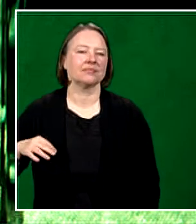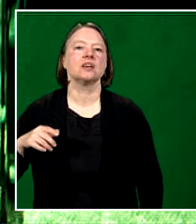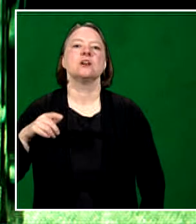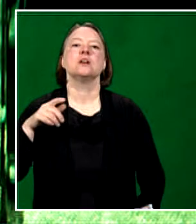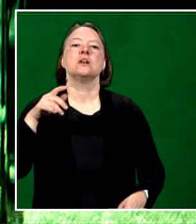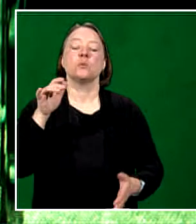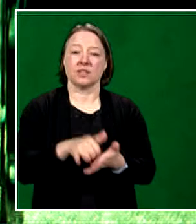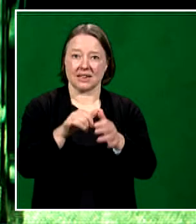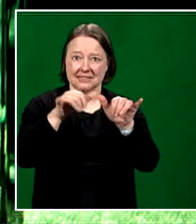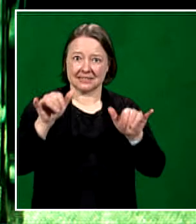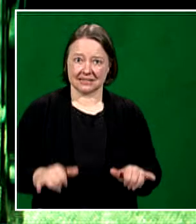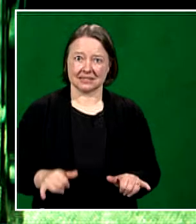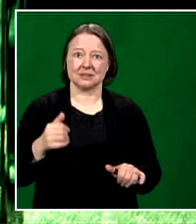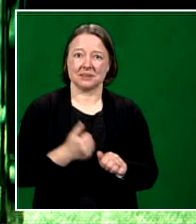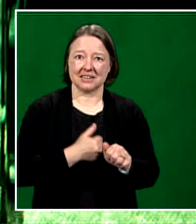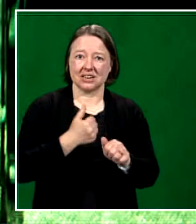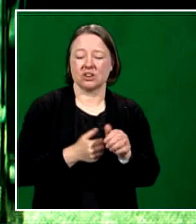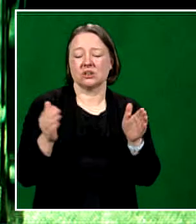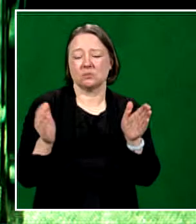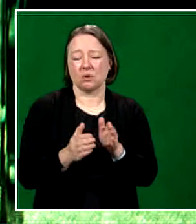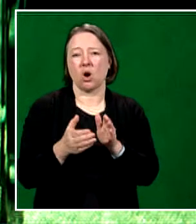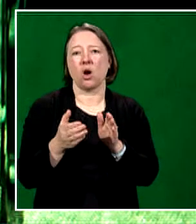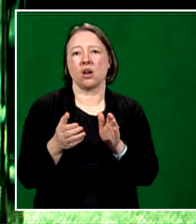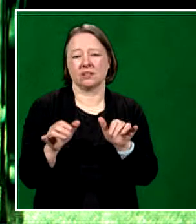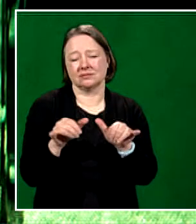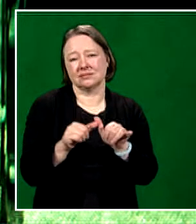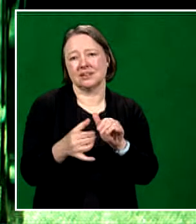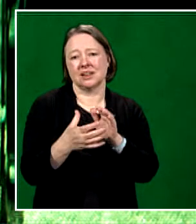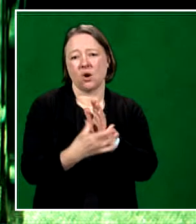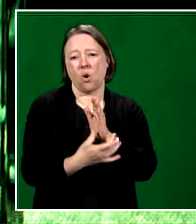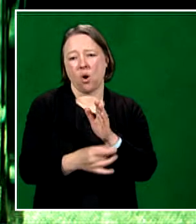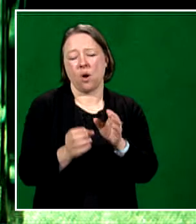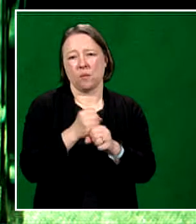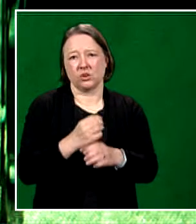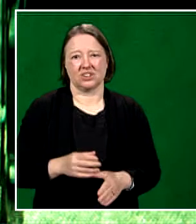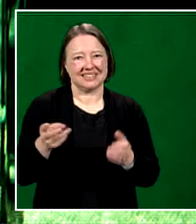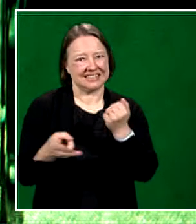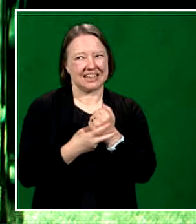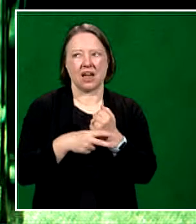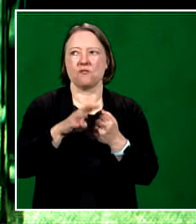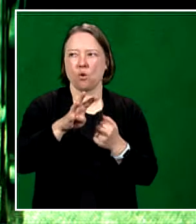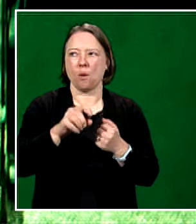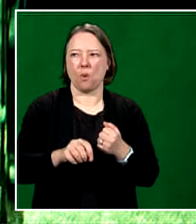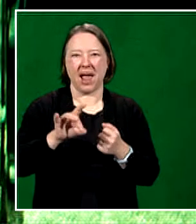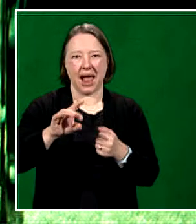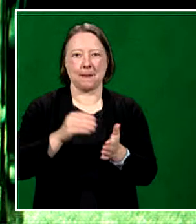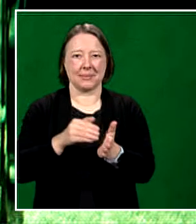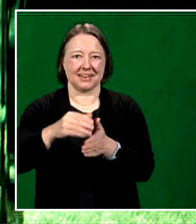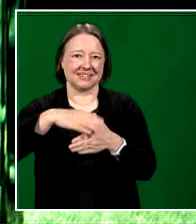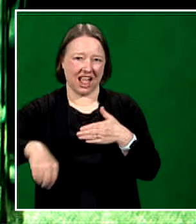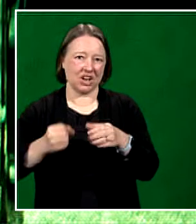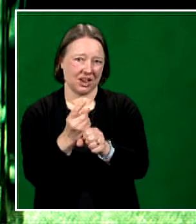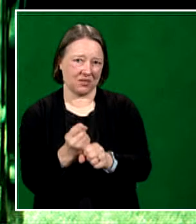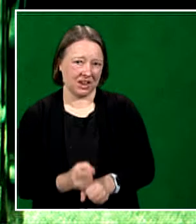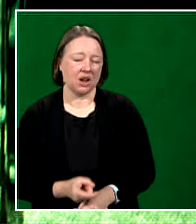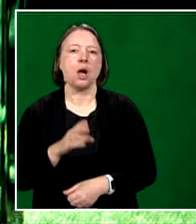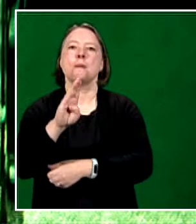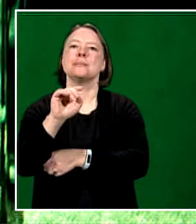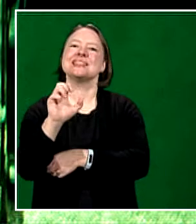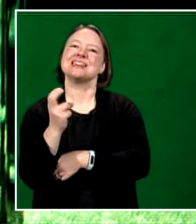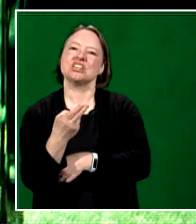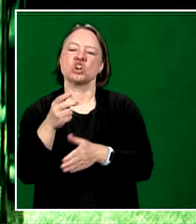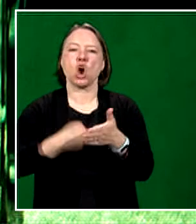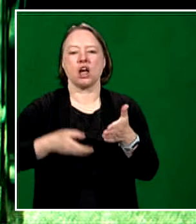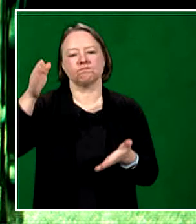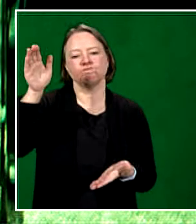With this system, each small-scale oil producer actually saves $4.8 million per year. Their bleaching process cost goes down